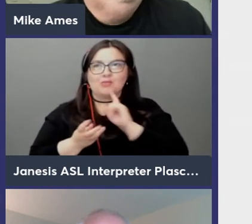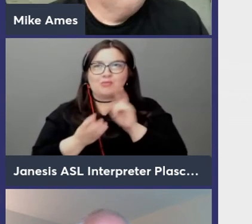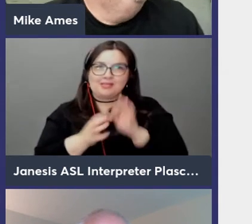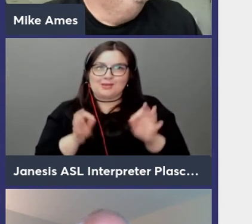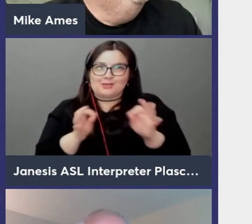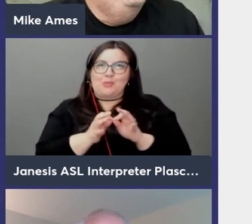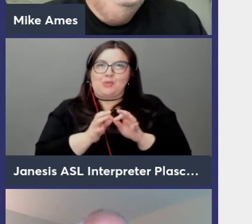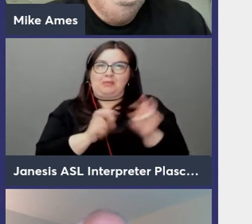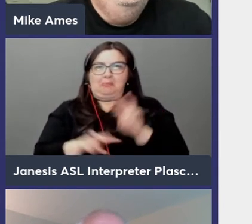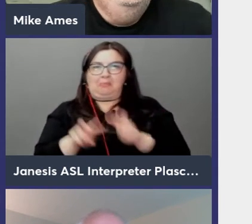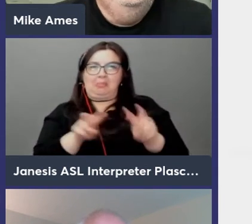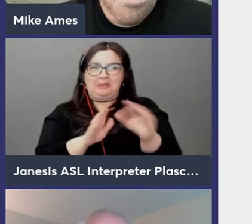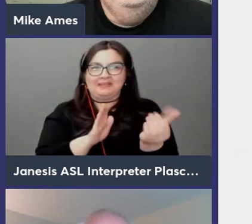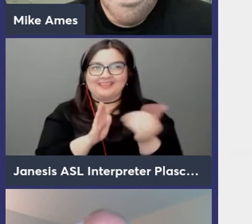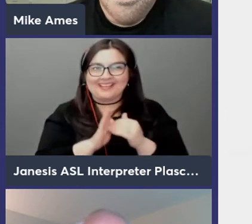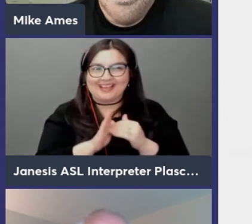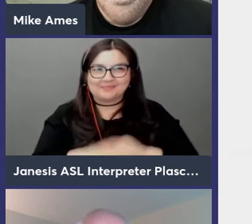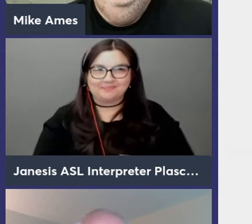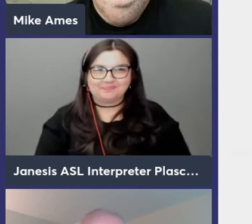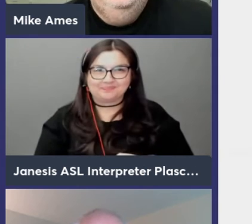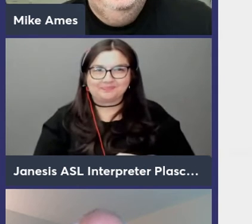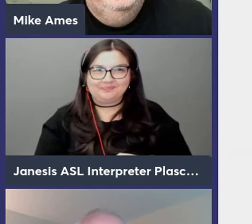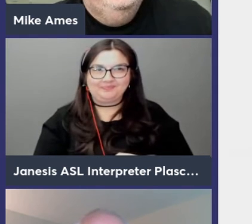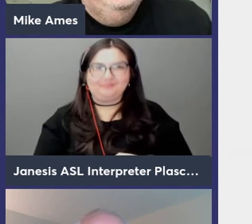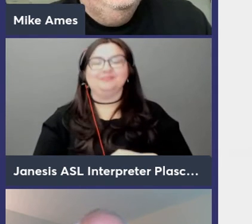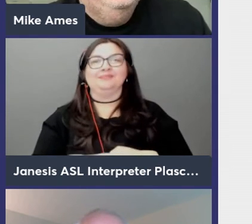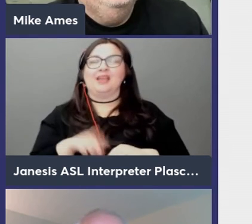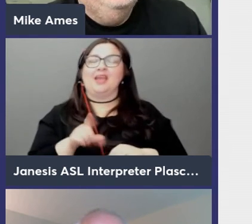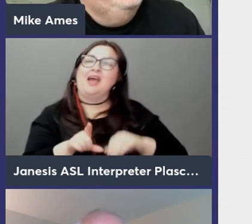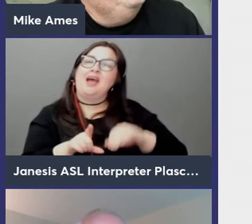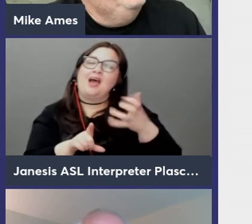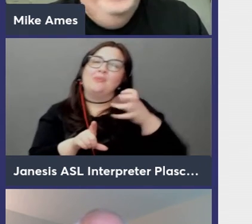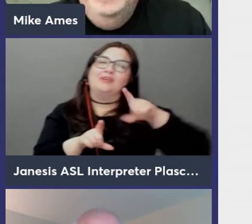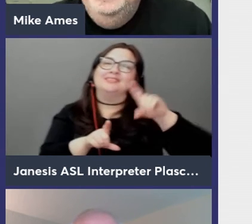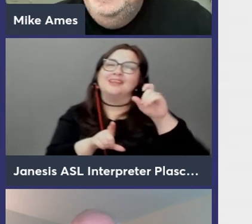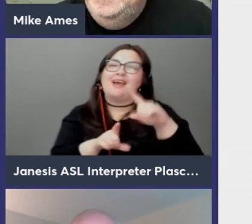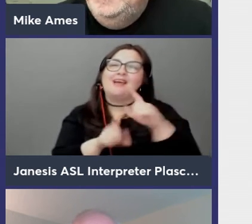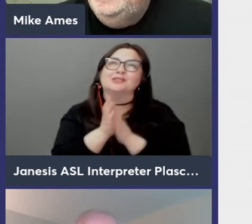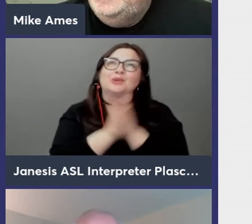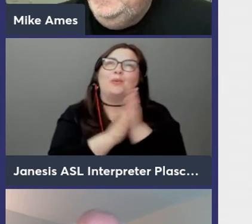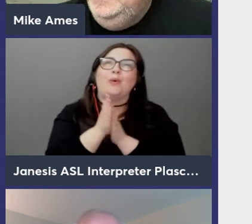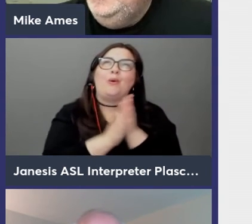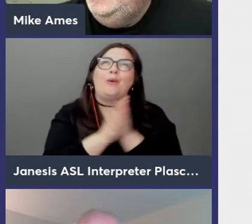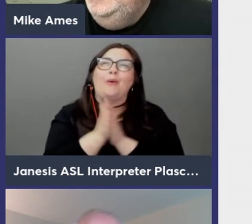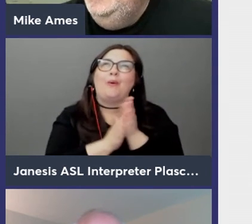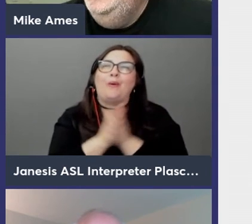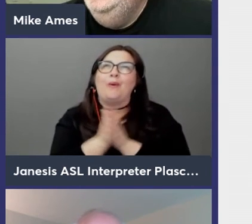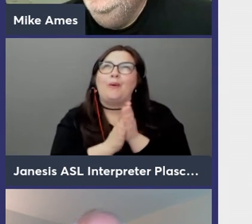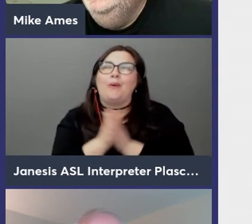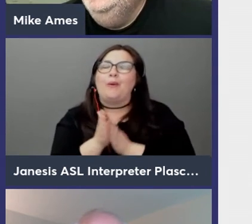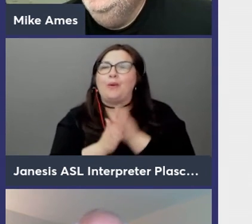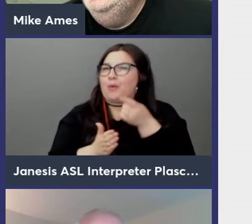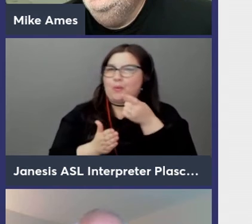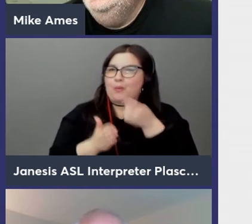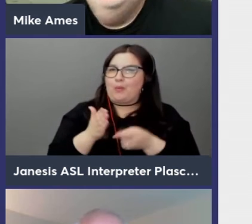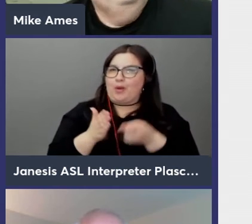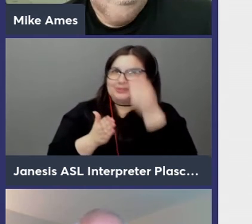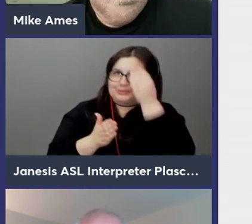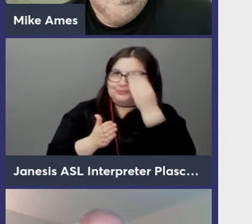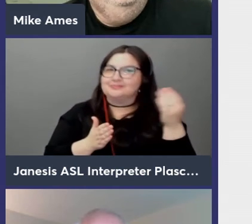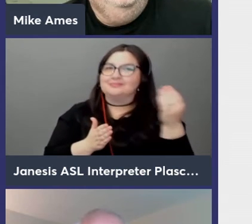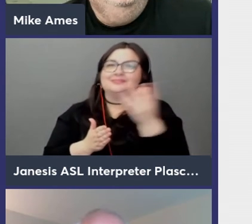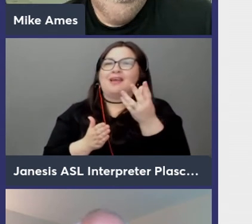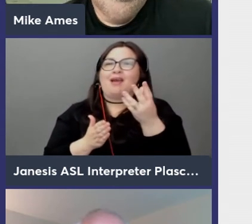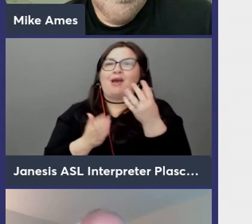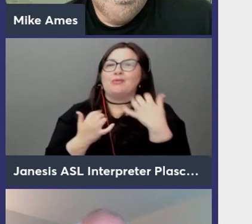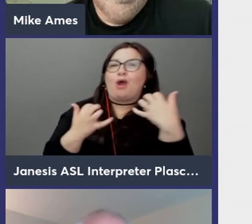look at. That was, I was going to ask you what you were going to tell the audience to